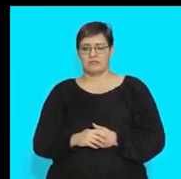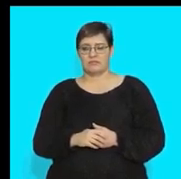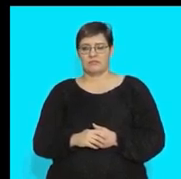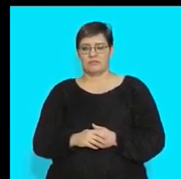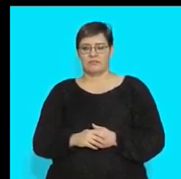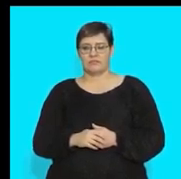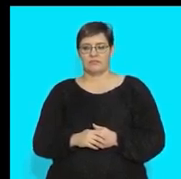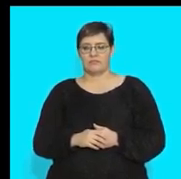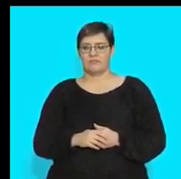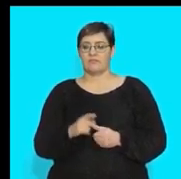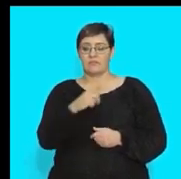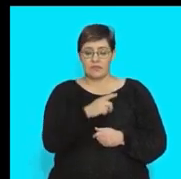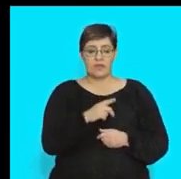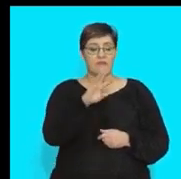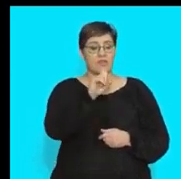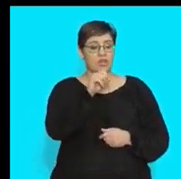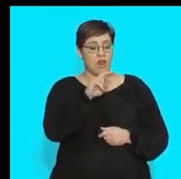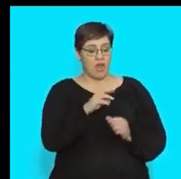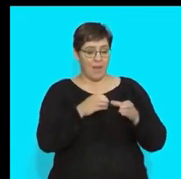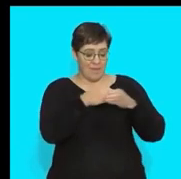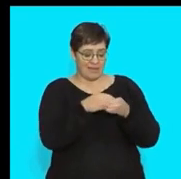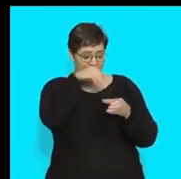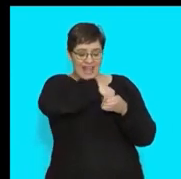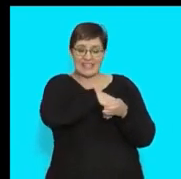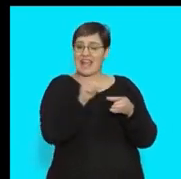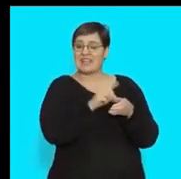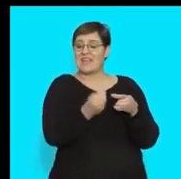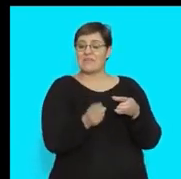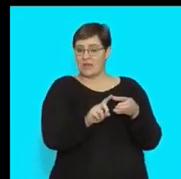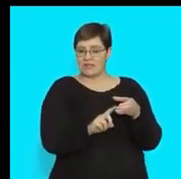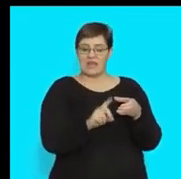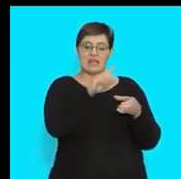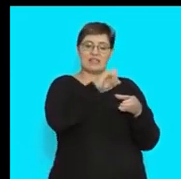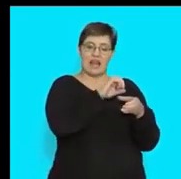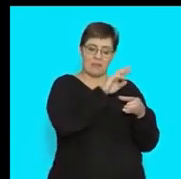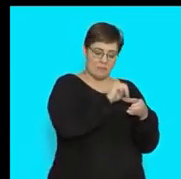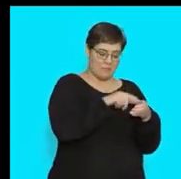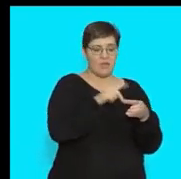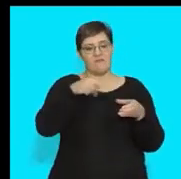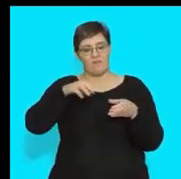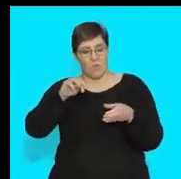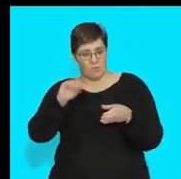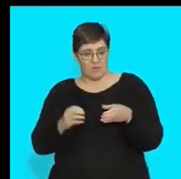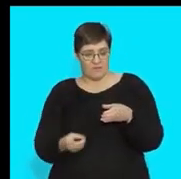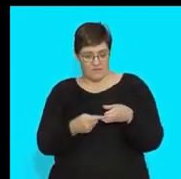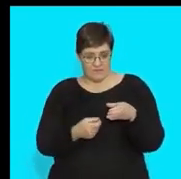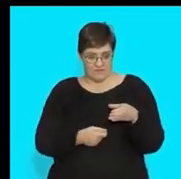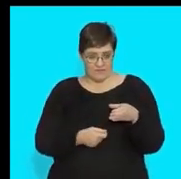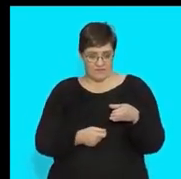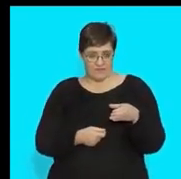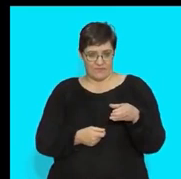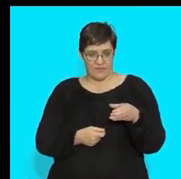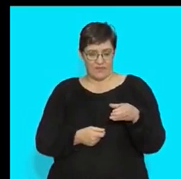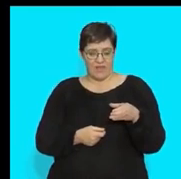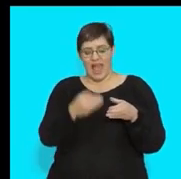Parenchyma. A vascular bundle. What is in a vascular bundle? Xylem and phloem.